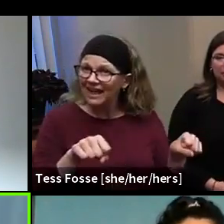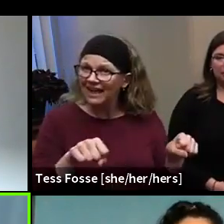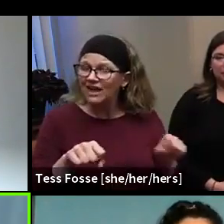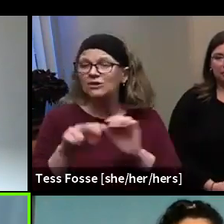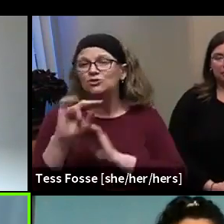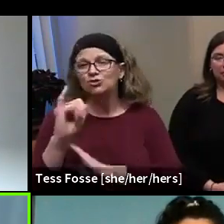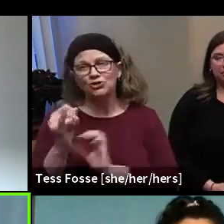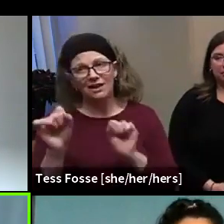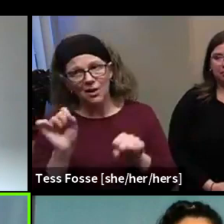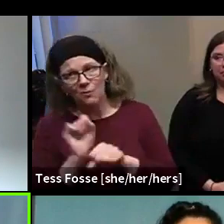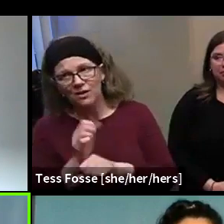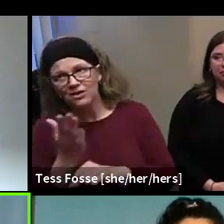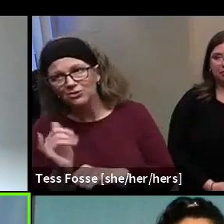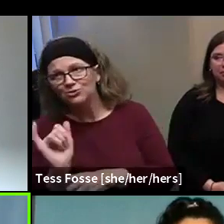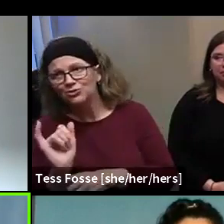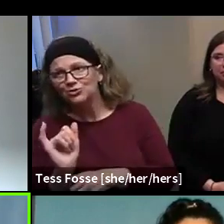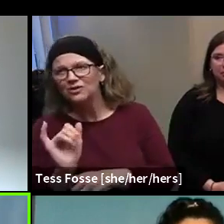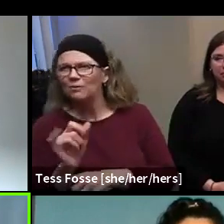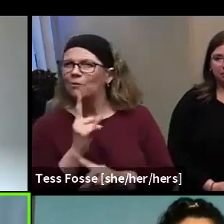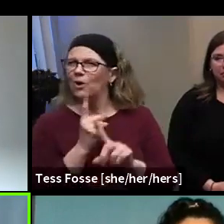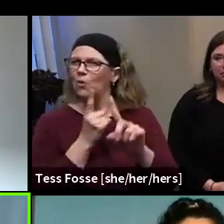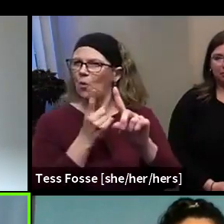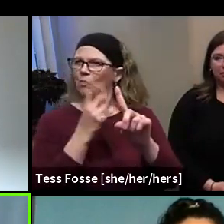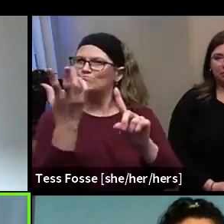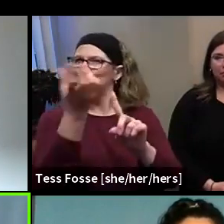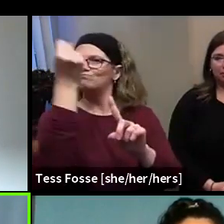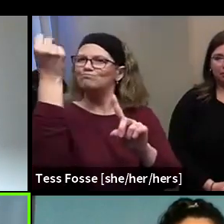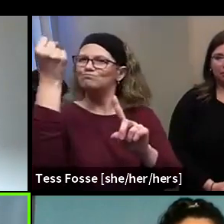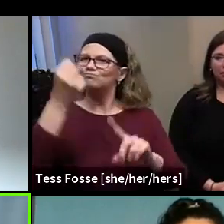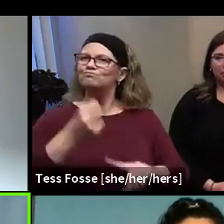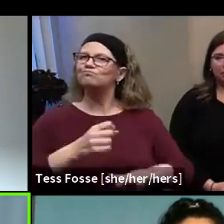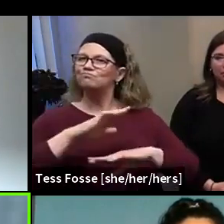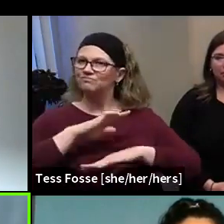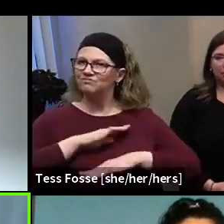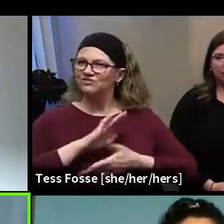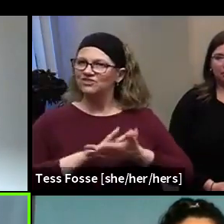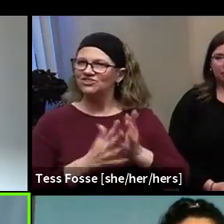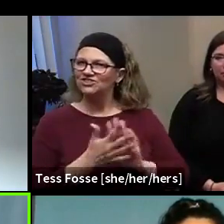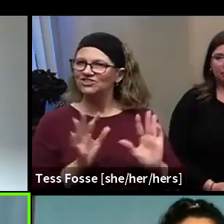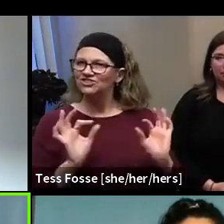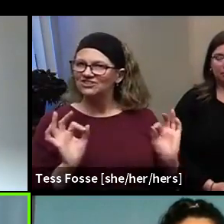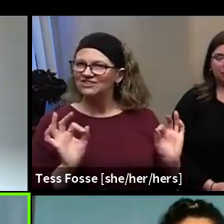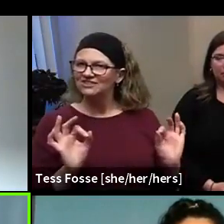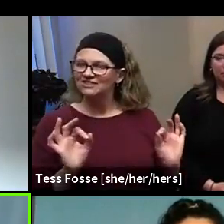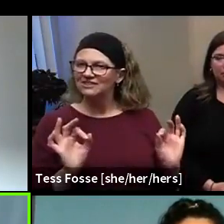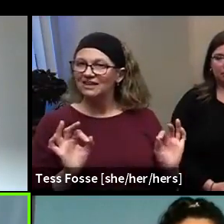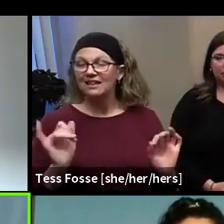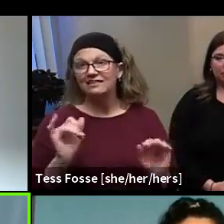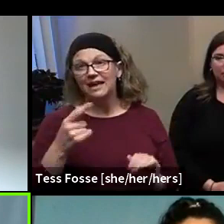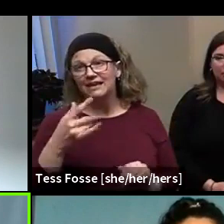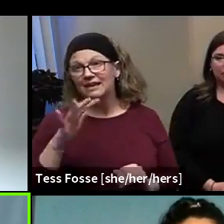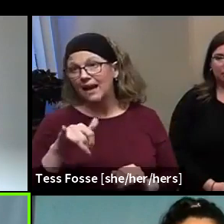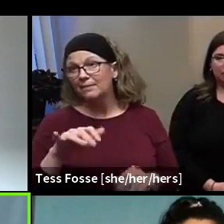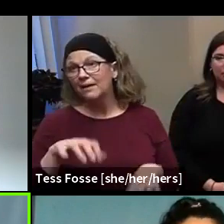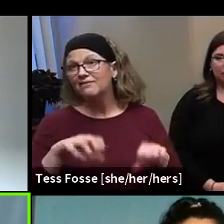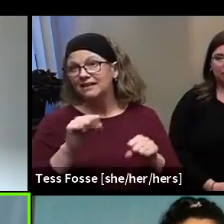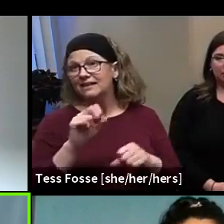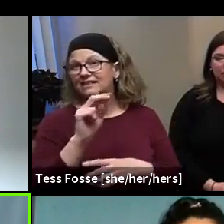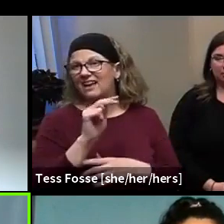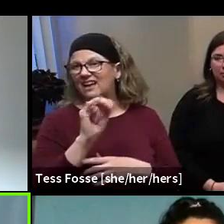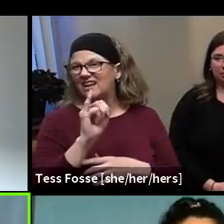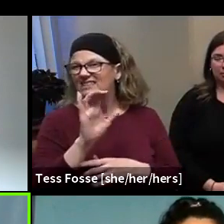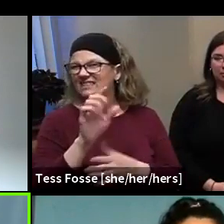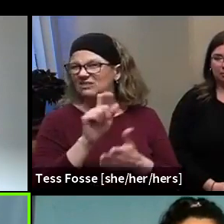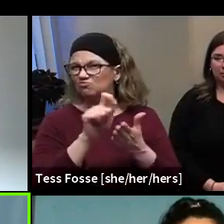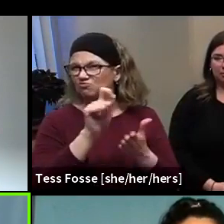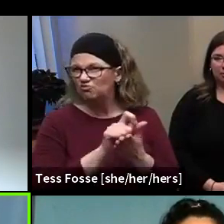Jersey. So that was one goal that I had that I was able to accomplish. And like Gabby, I've also taken the NIC written